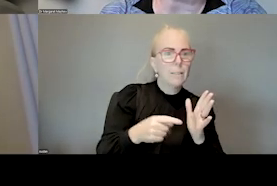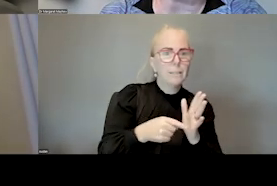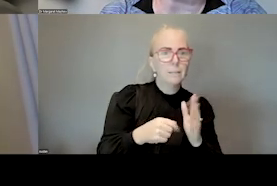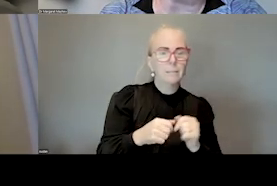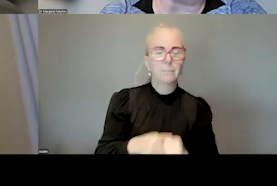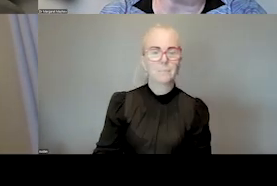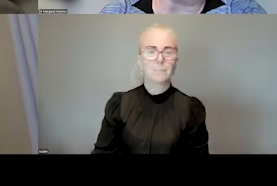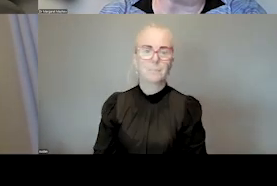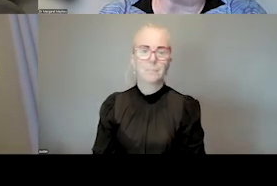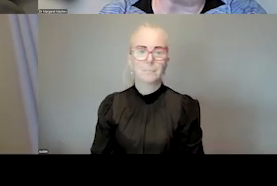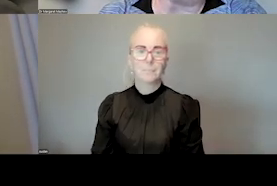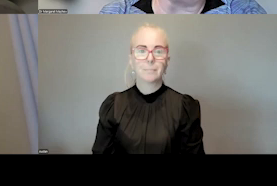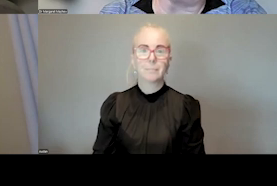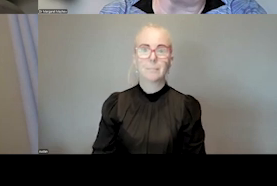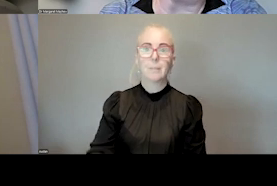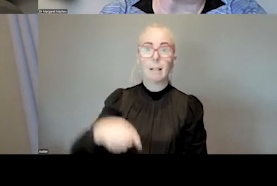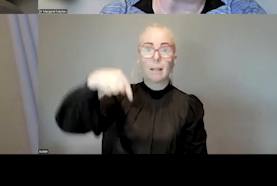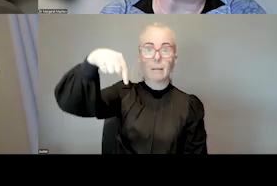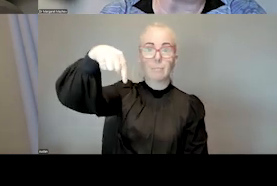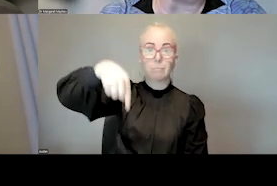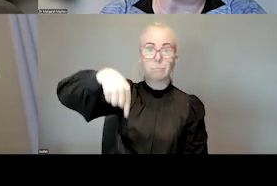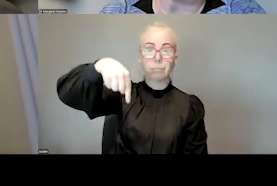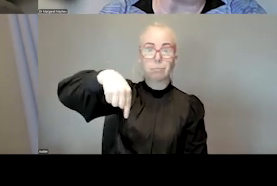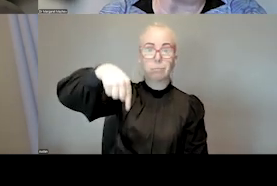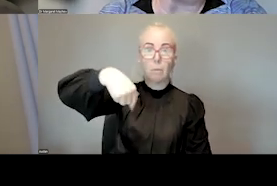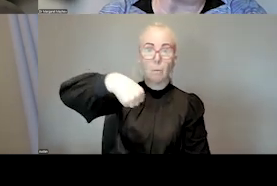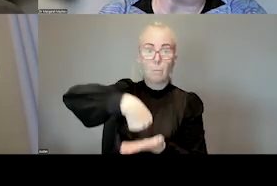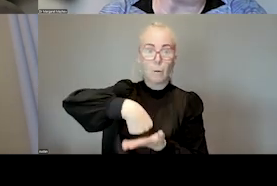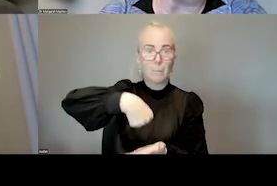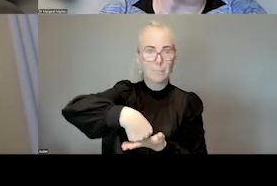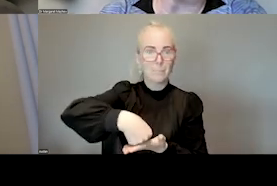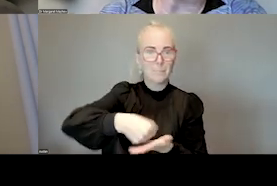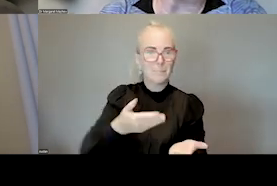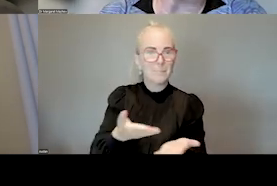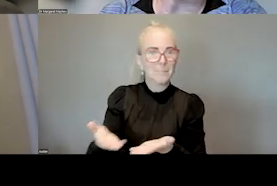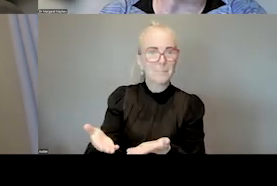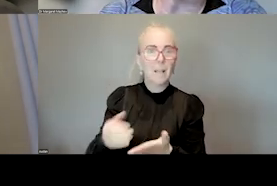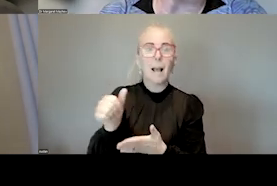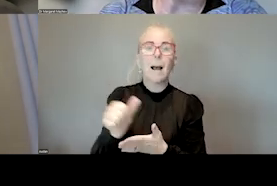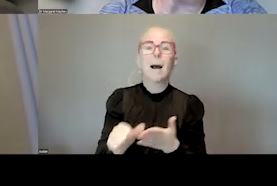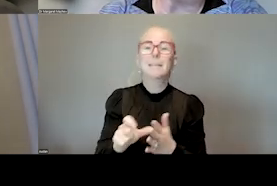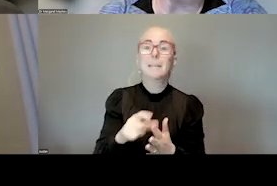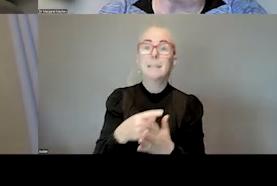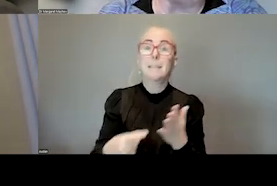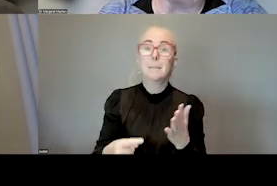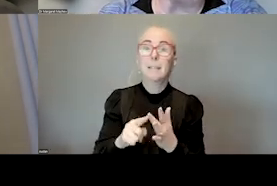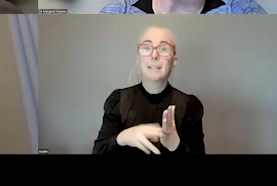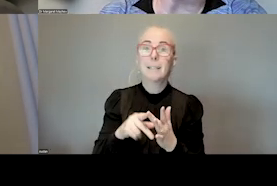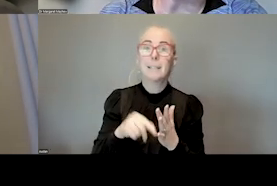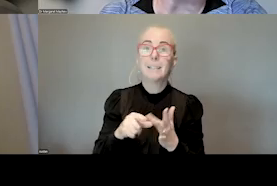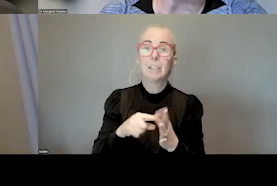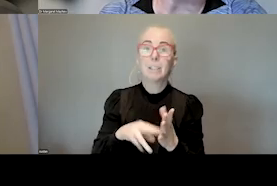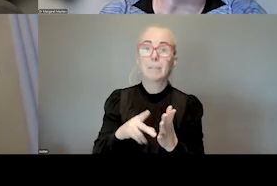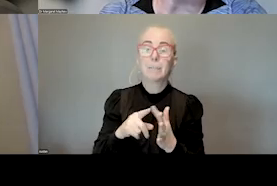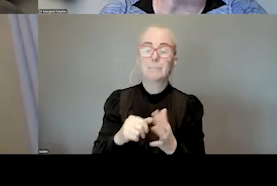just scroll all the way down to the very bottom, and here we can see Arts and Disability Initiative. Yep.